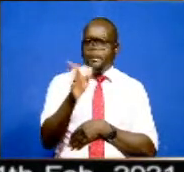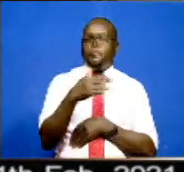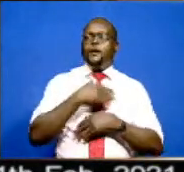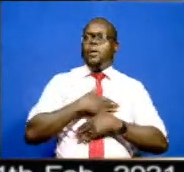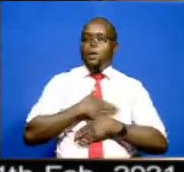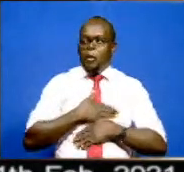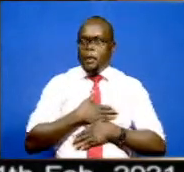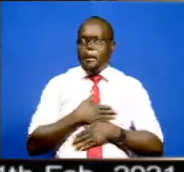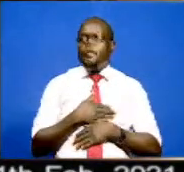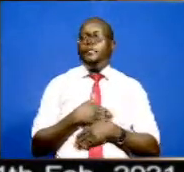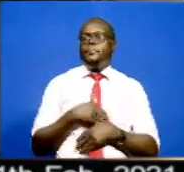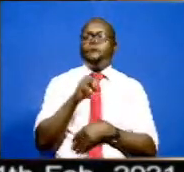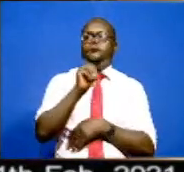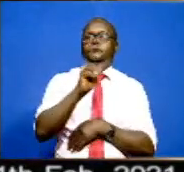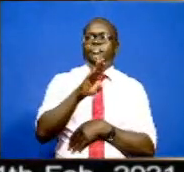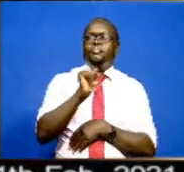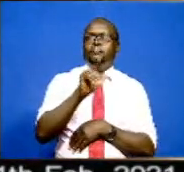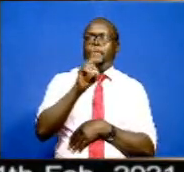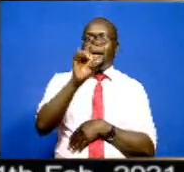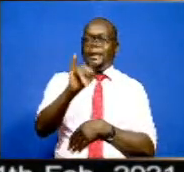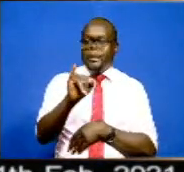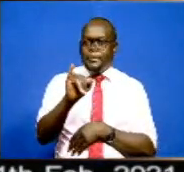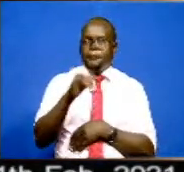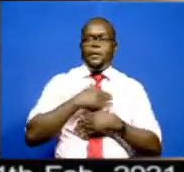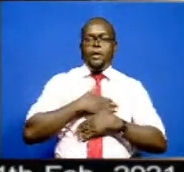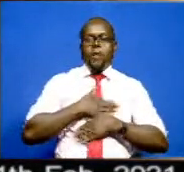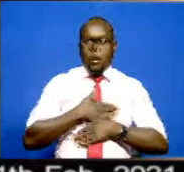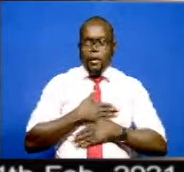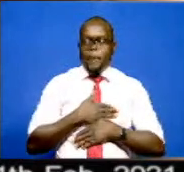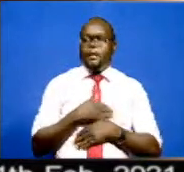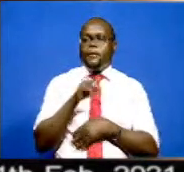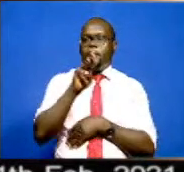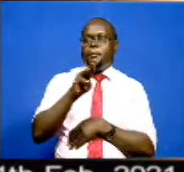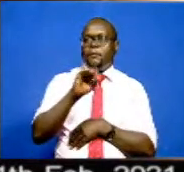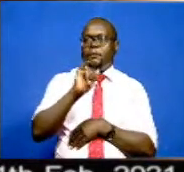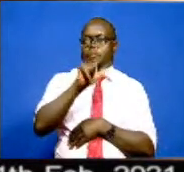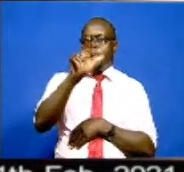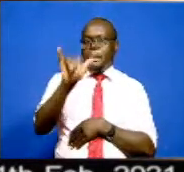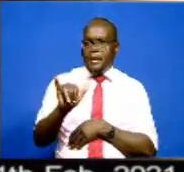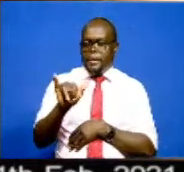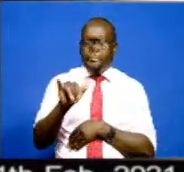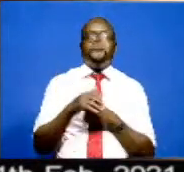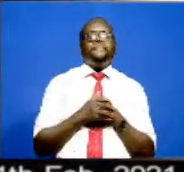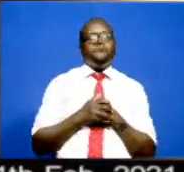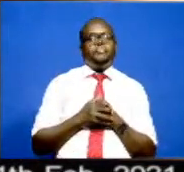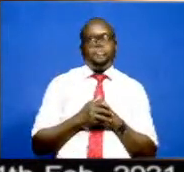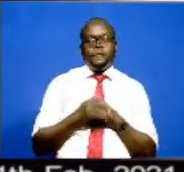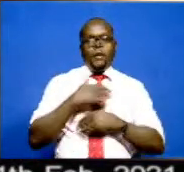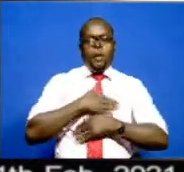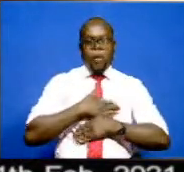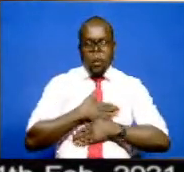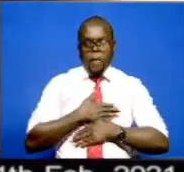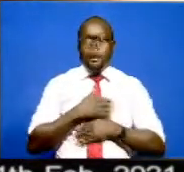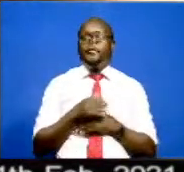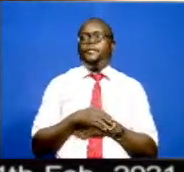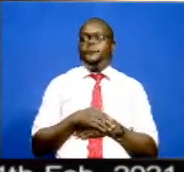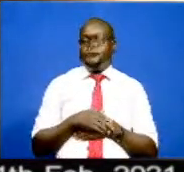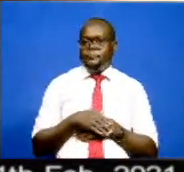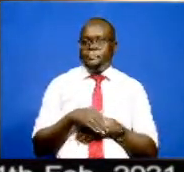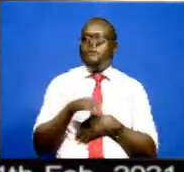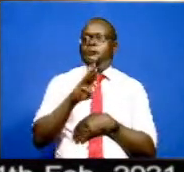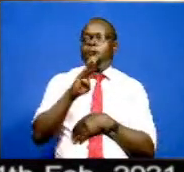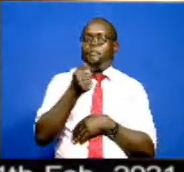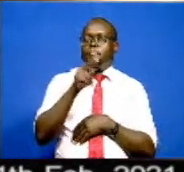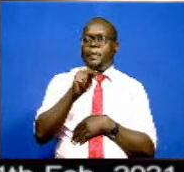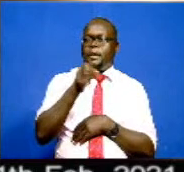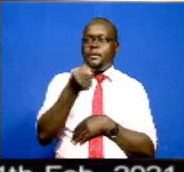Honorable CPA John Badi, MP. The Honorable Mili Odiebo Mabona, MP. The Honorable Dr. Benson Makali